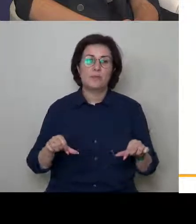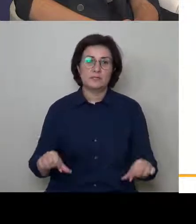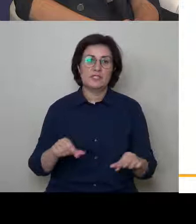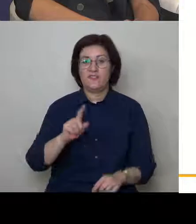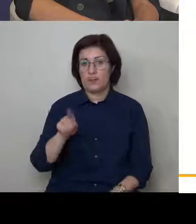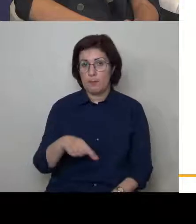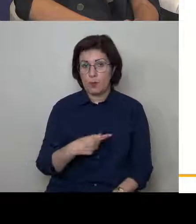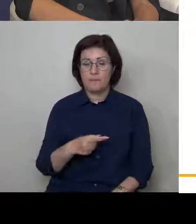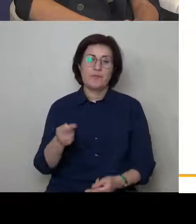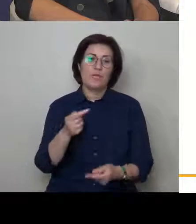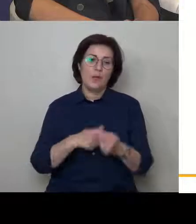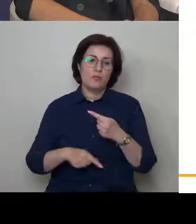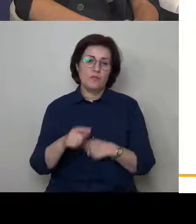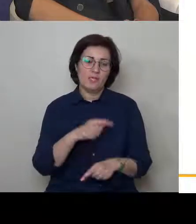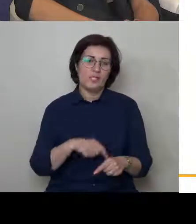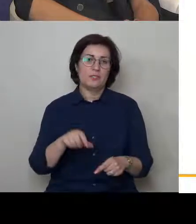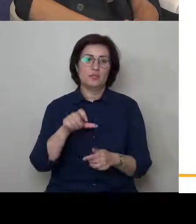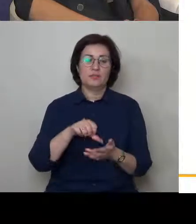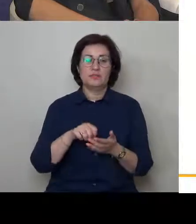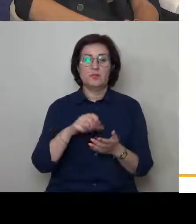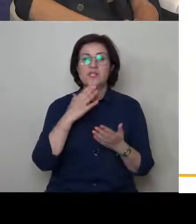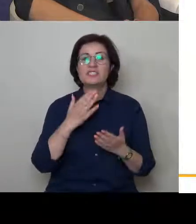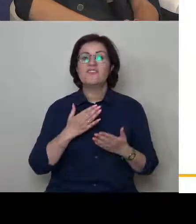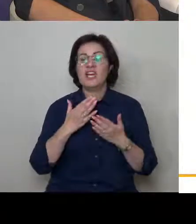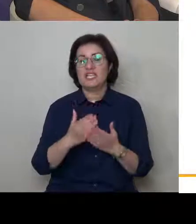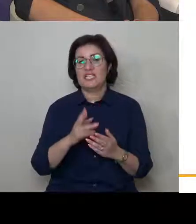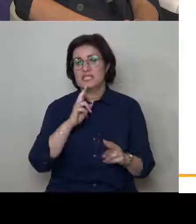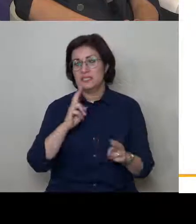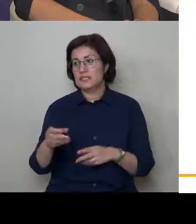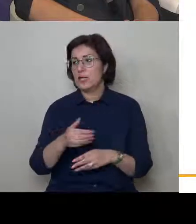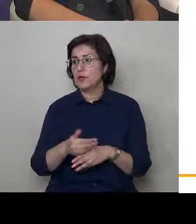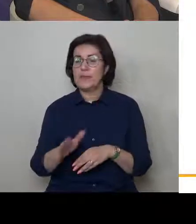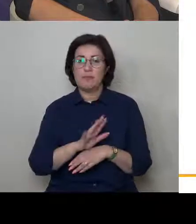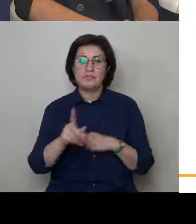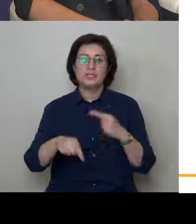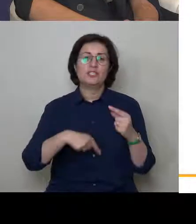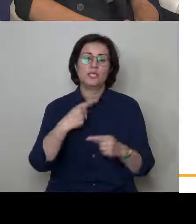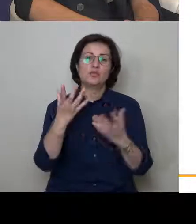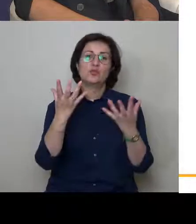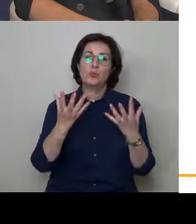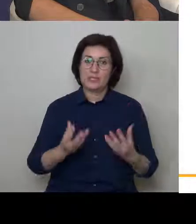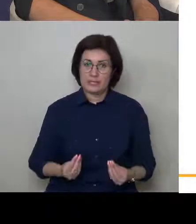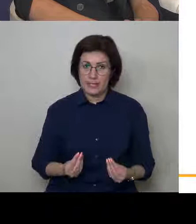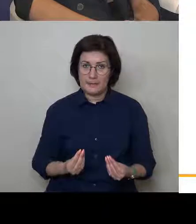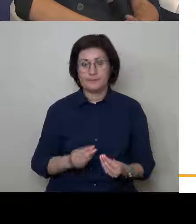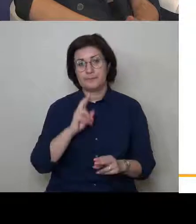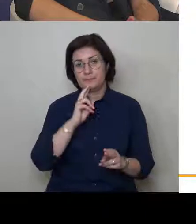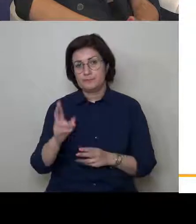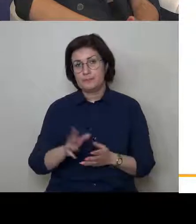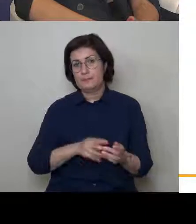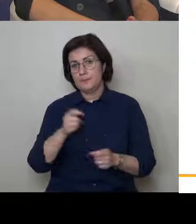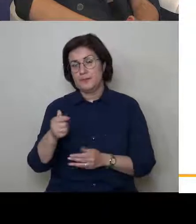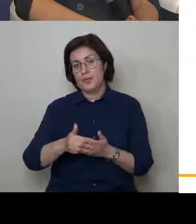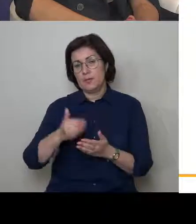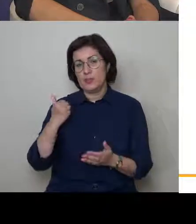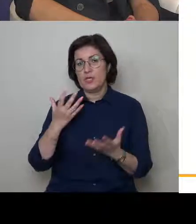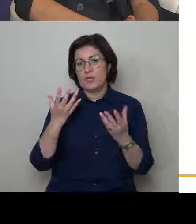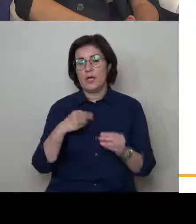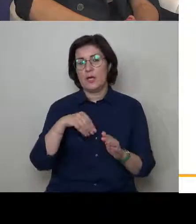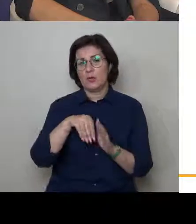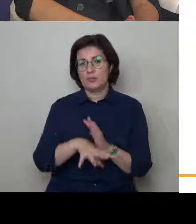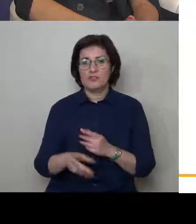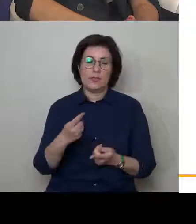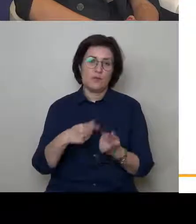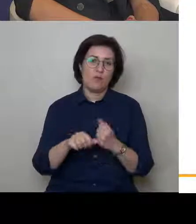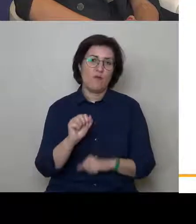proper procedures or requirements according to this code, should be sent back to the complainant the following day. Well,